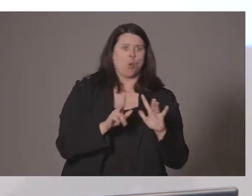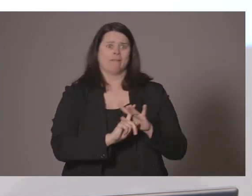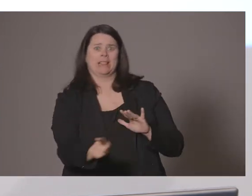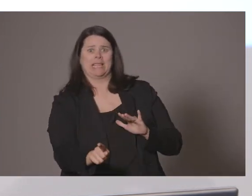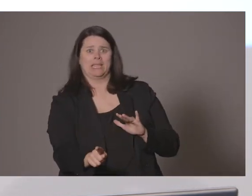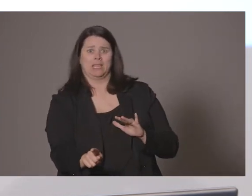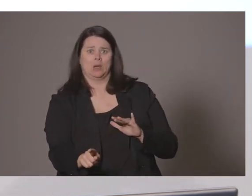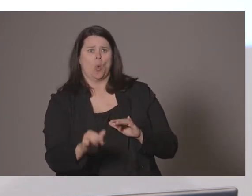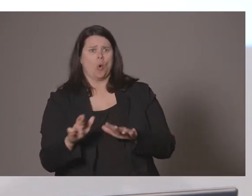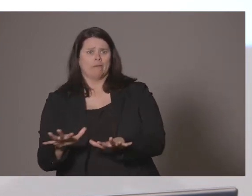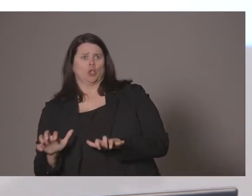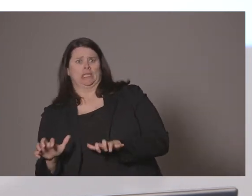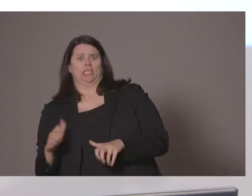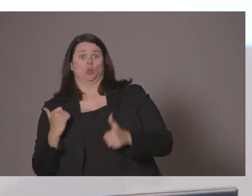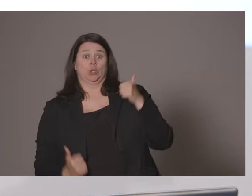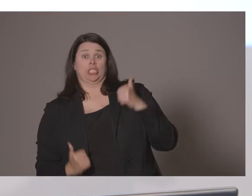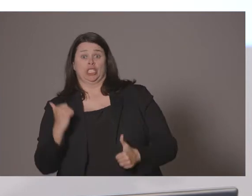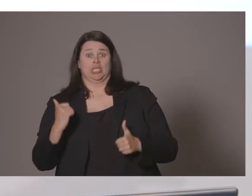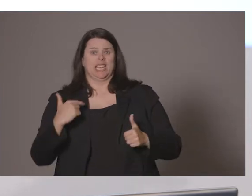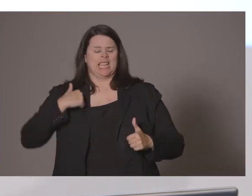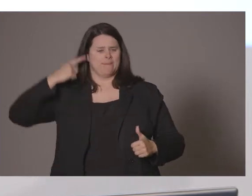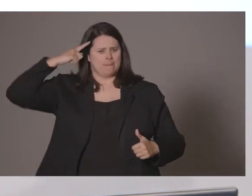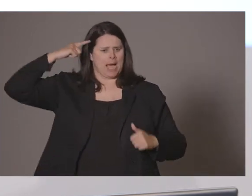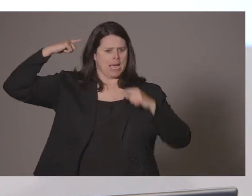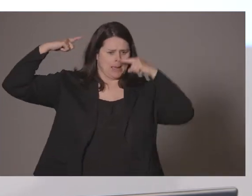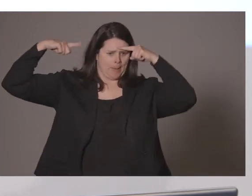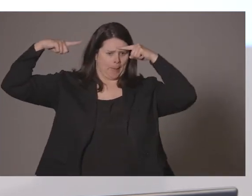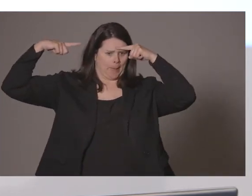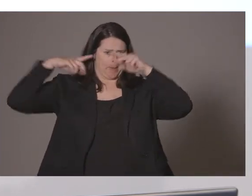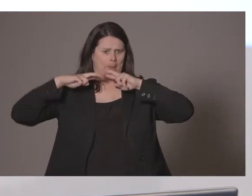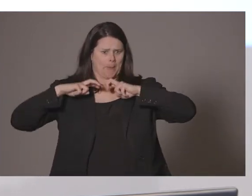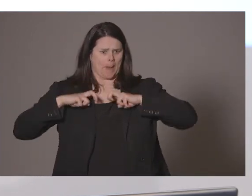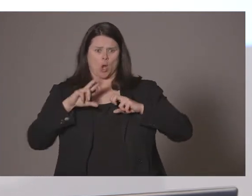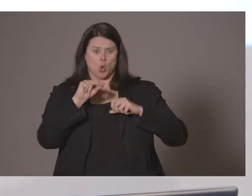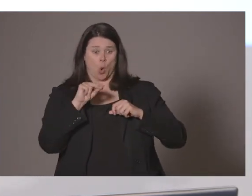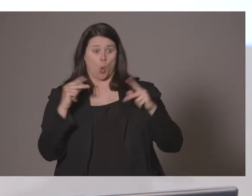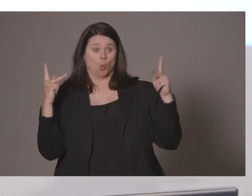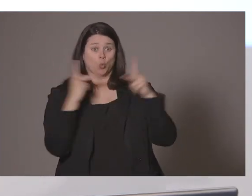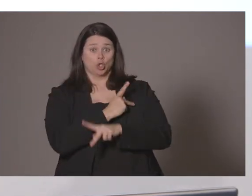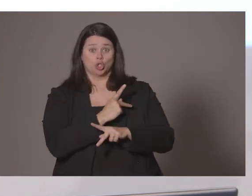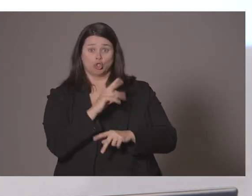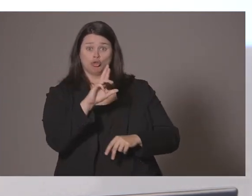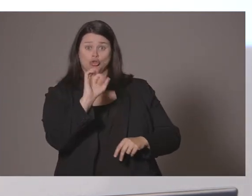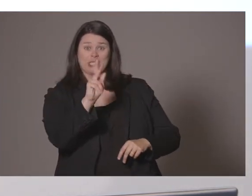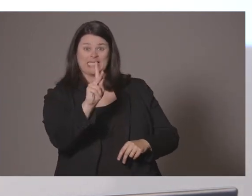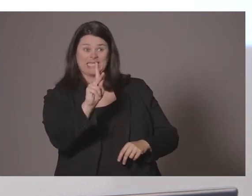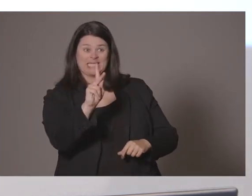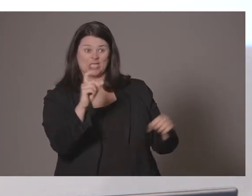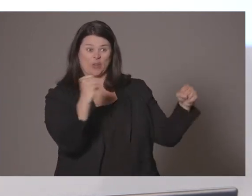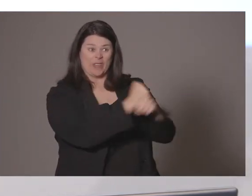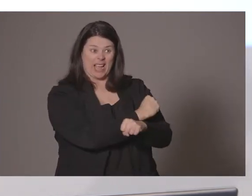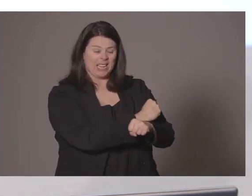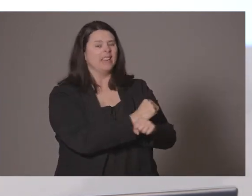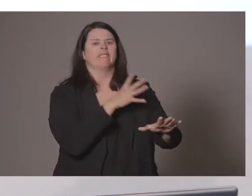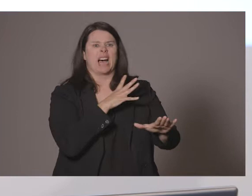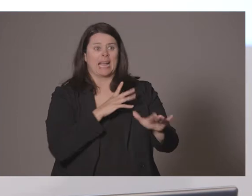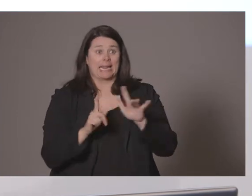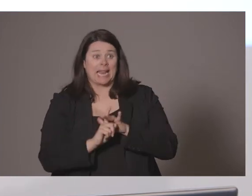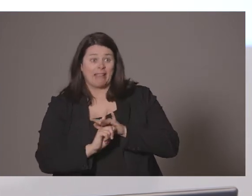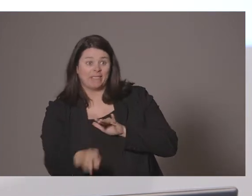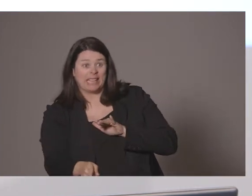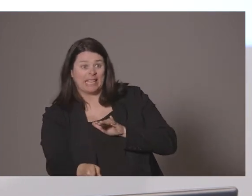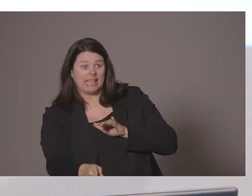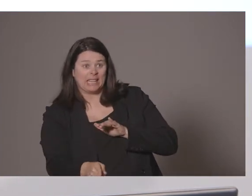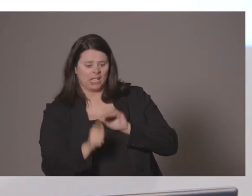our assessment really rapidly goes, no, that will increase my risk, then can I flee and survive? If